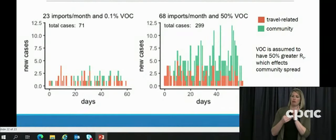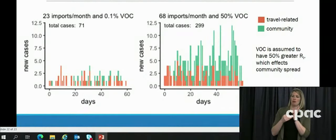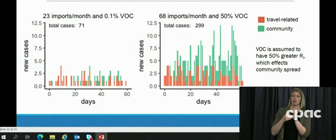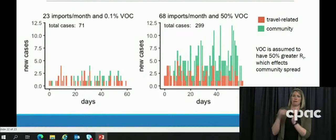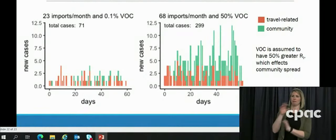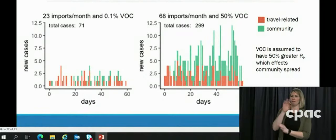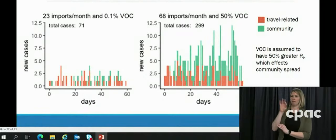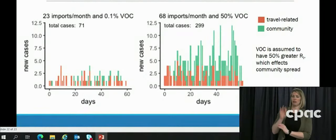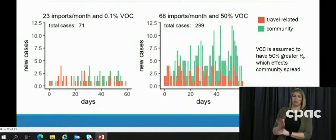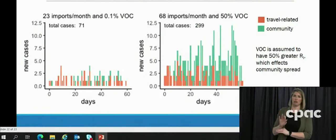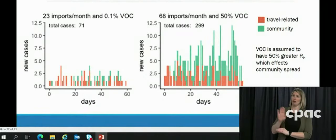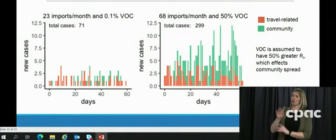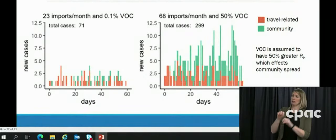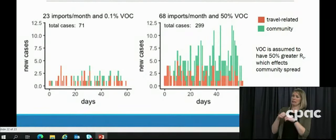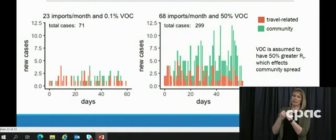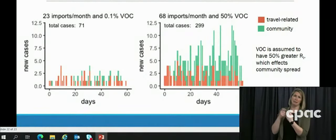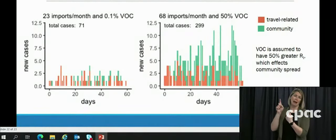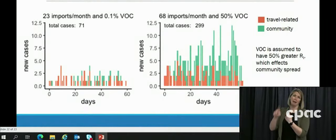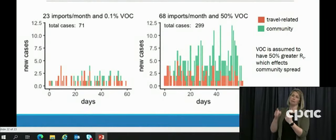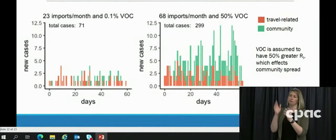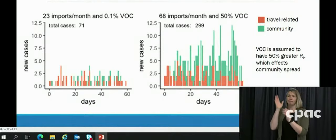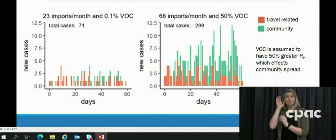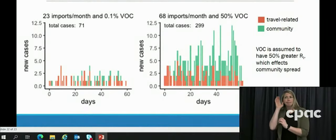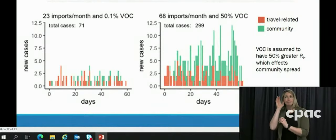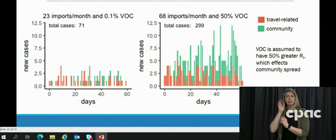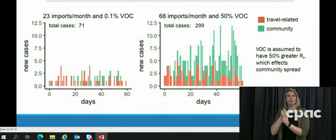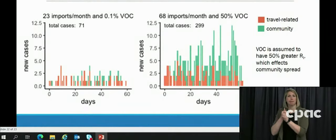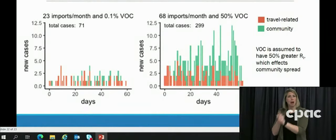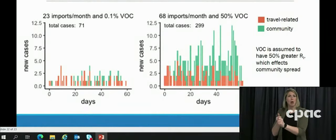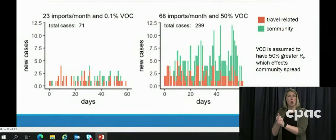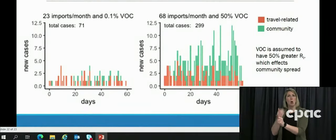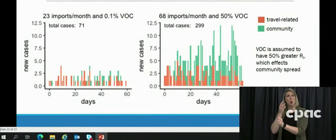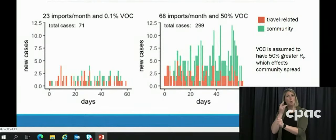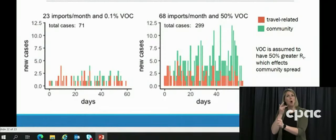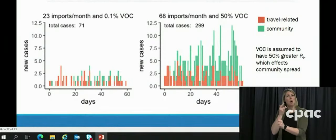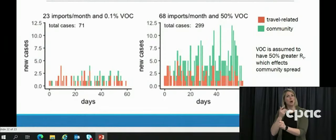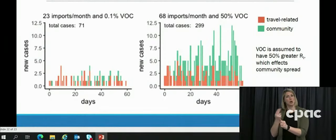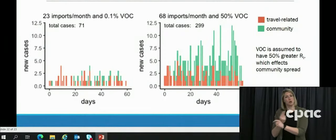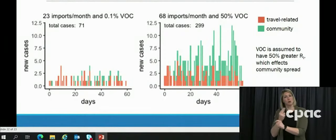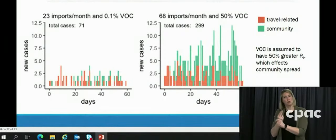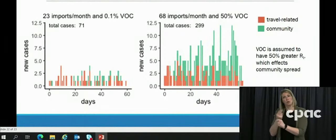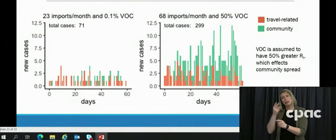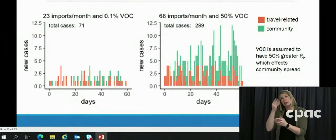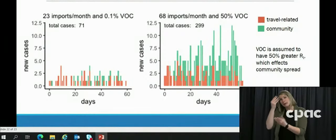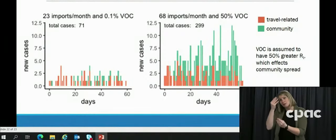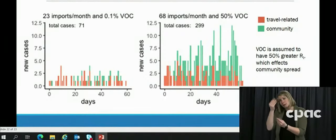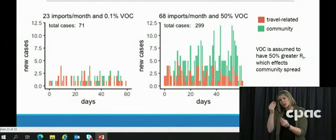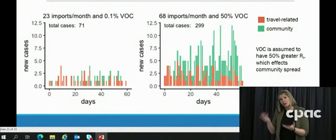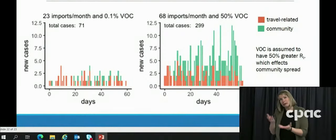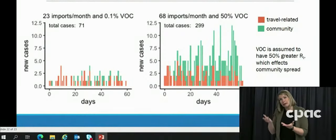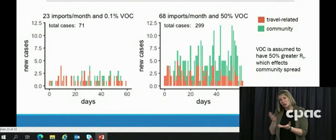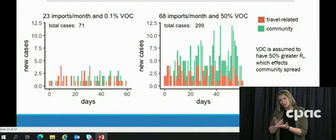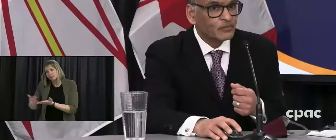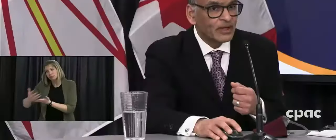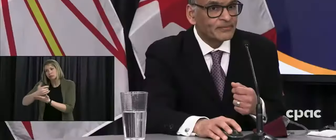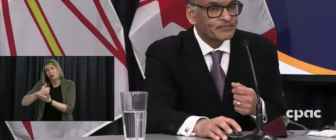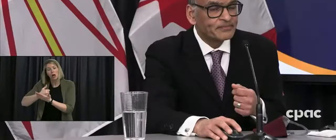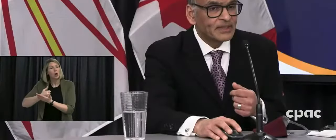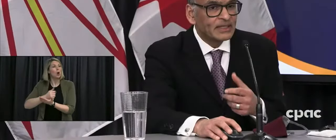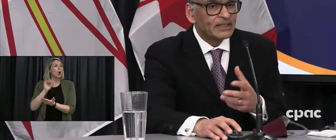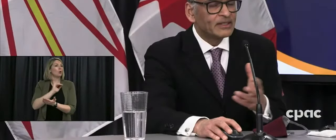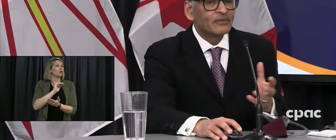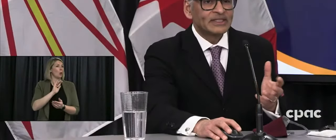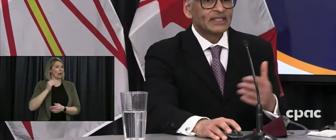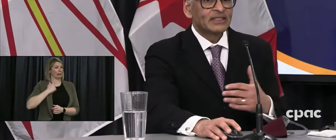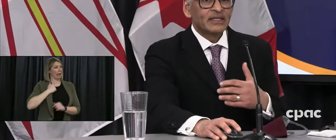you based on the epidemiology they see within the province and what they see outside of the province as well.